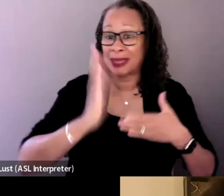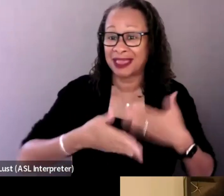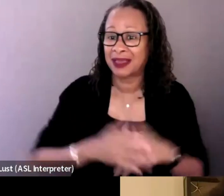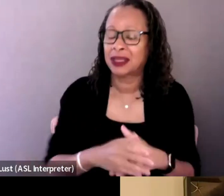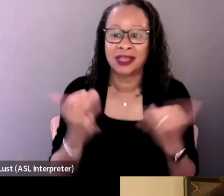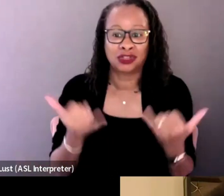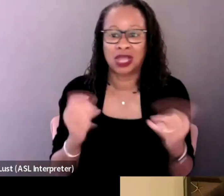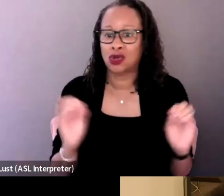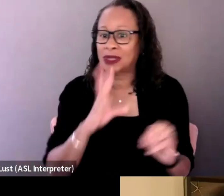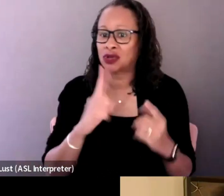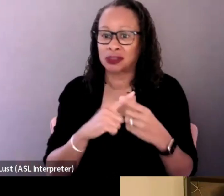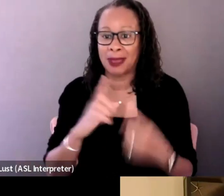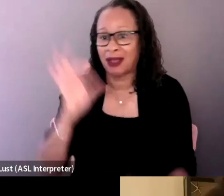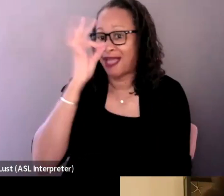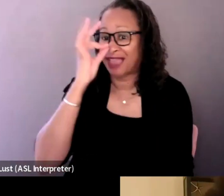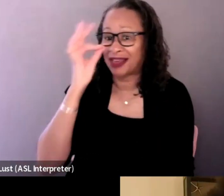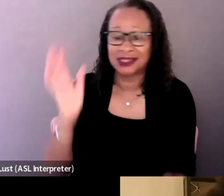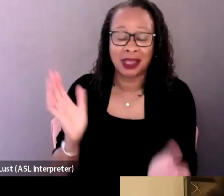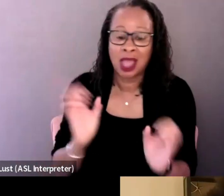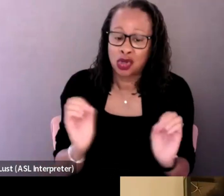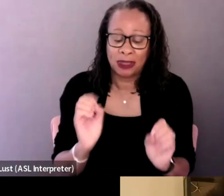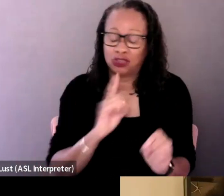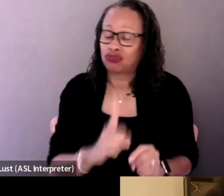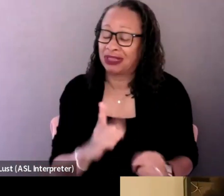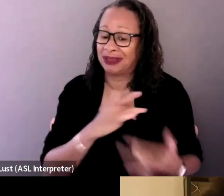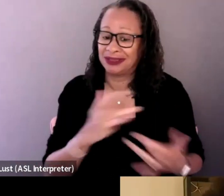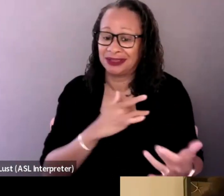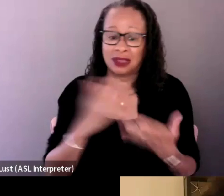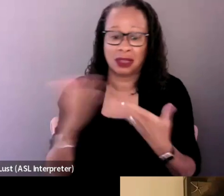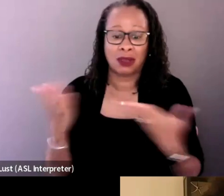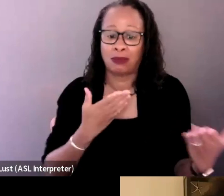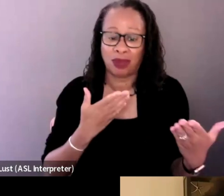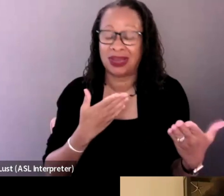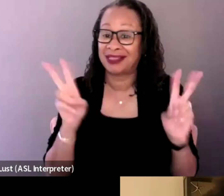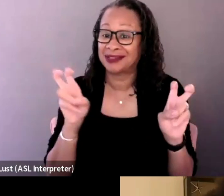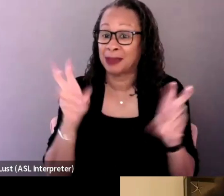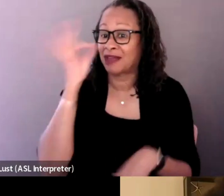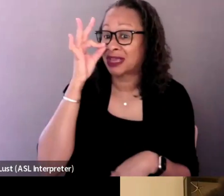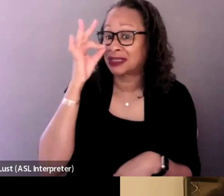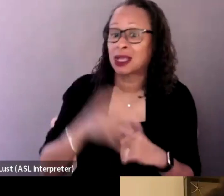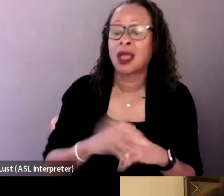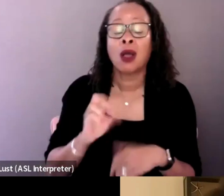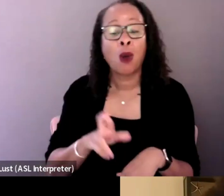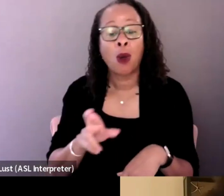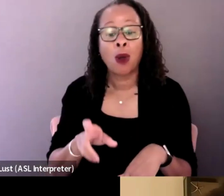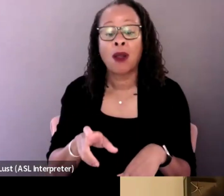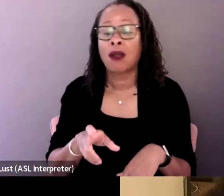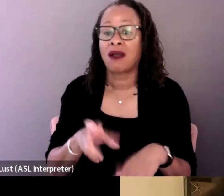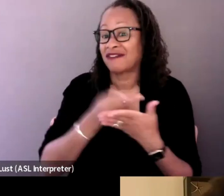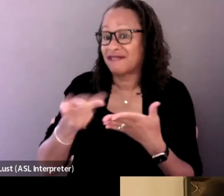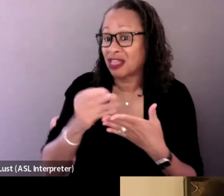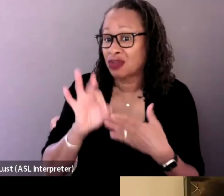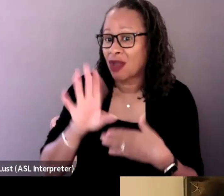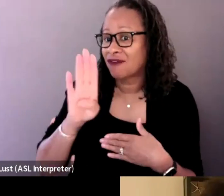nobody really talks about Afghanistan, and nobody's really considering bringing the topic of Afghanistan or the topic of the failure of